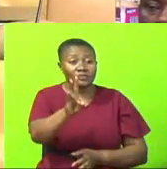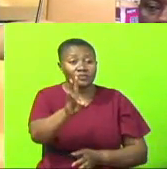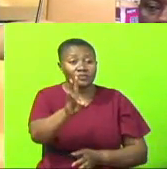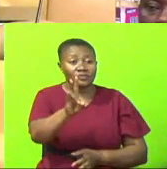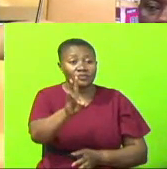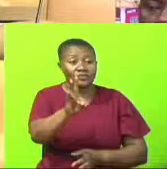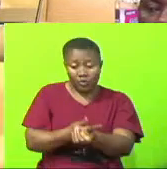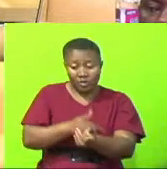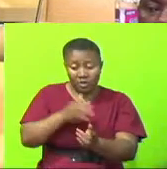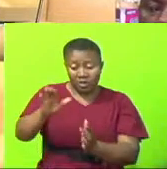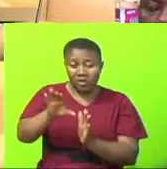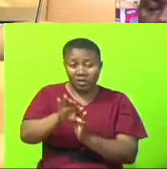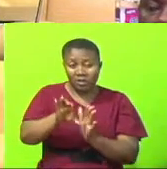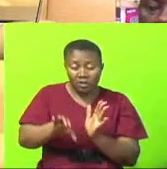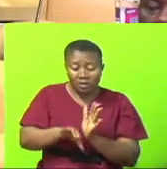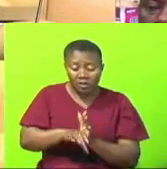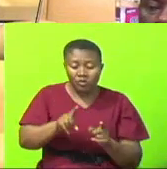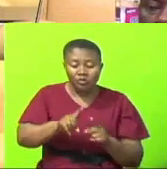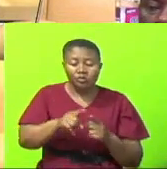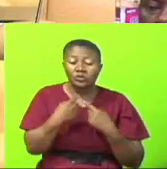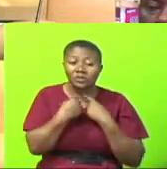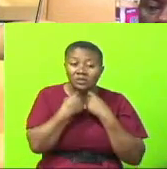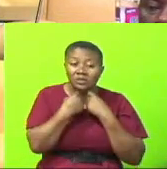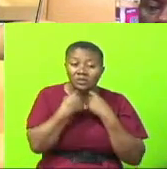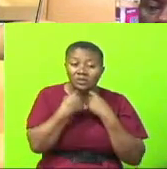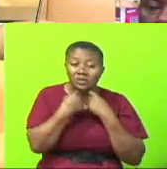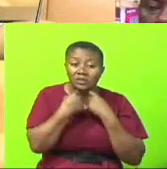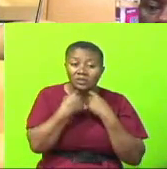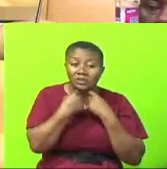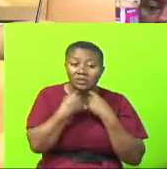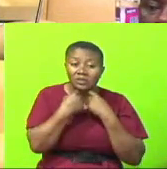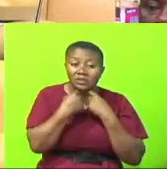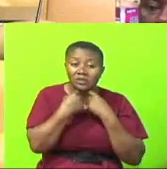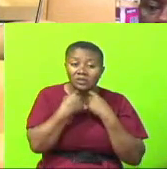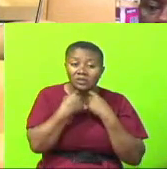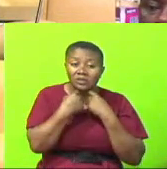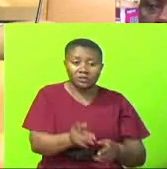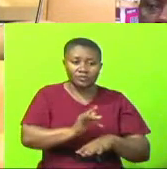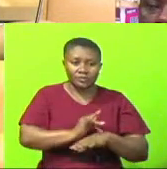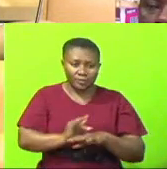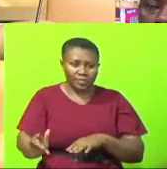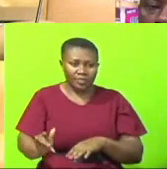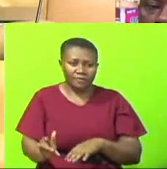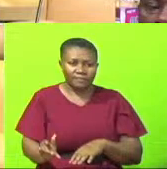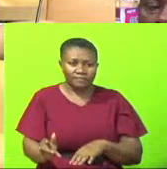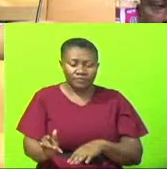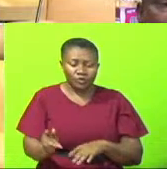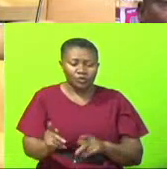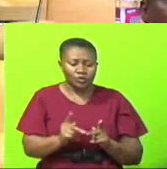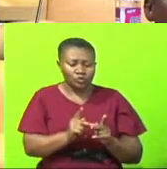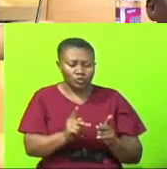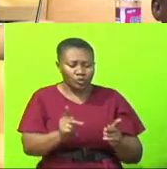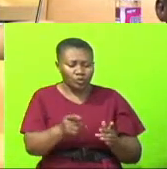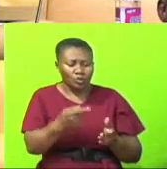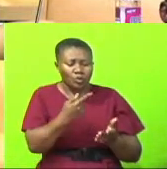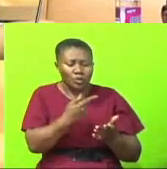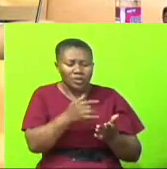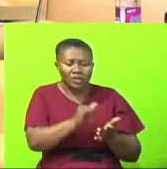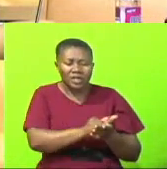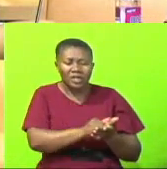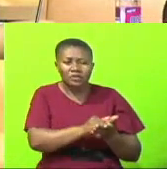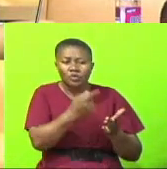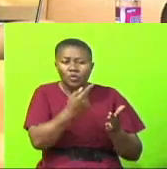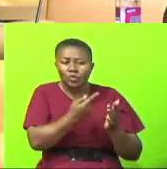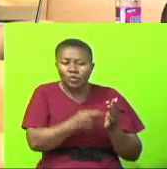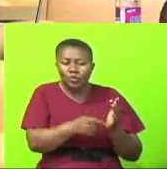the position vacant. So you need to come clearly about what the ruling of Right Honorable Makokwe is